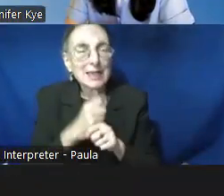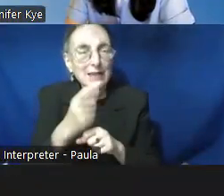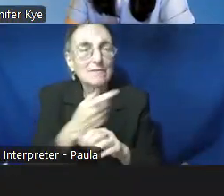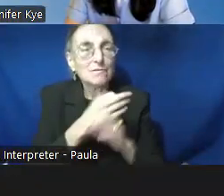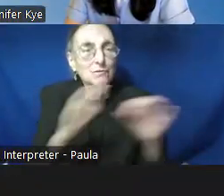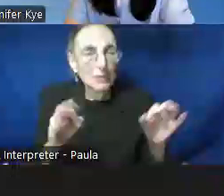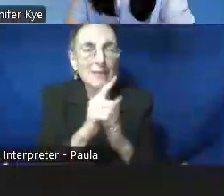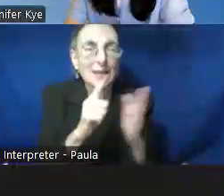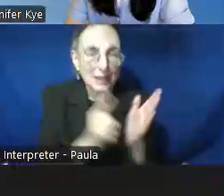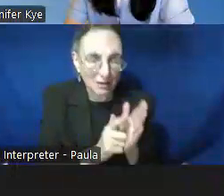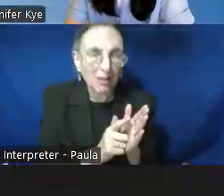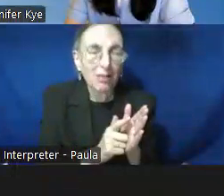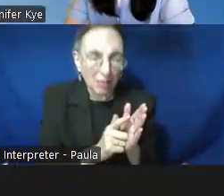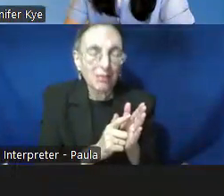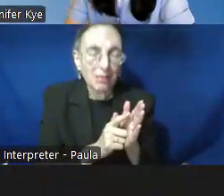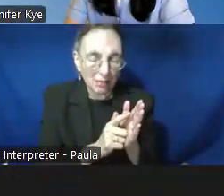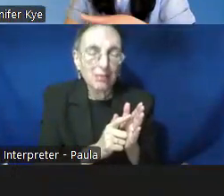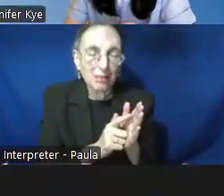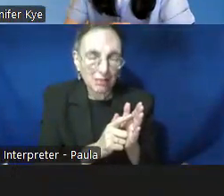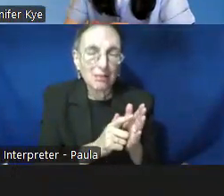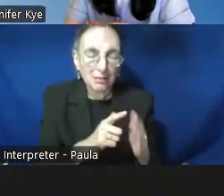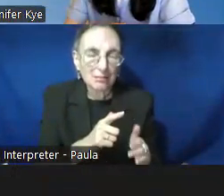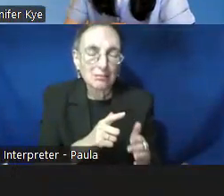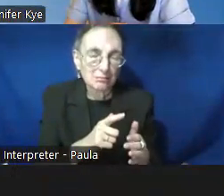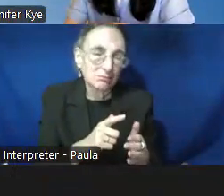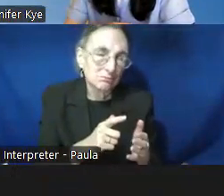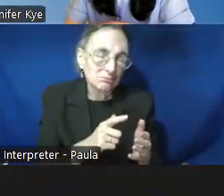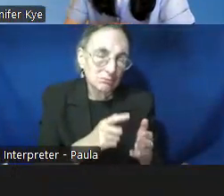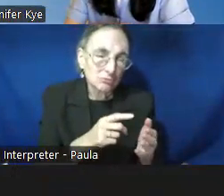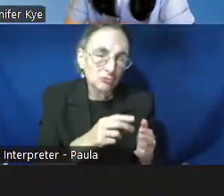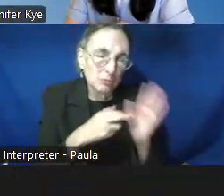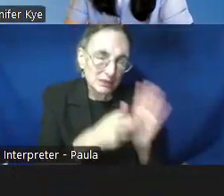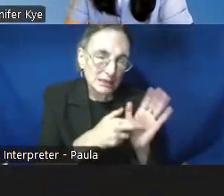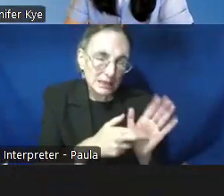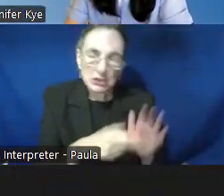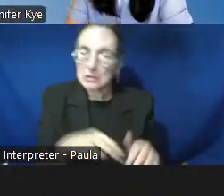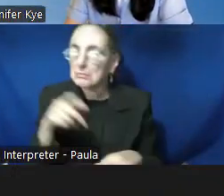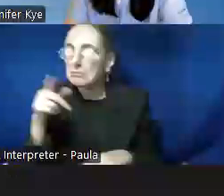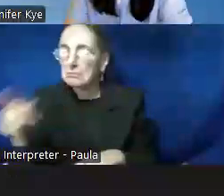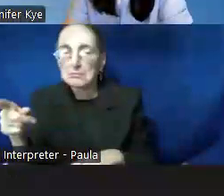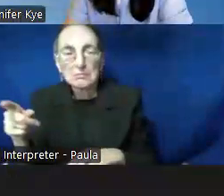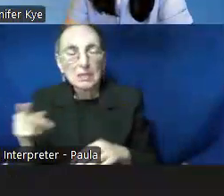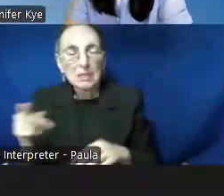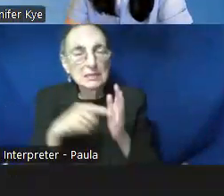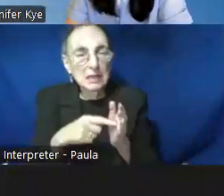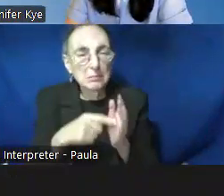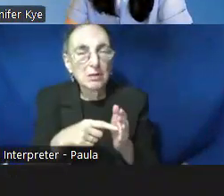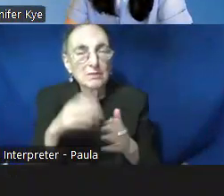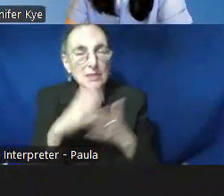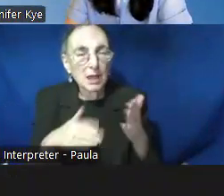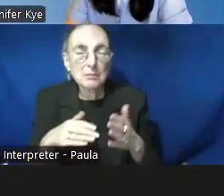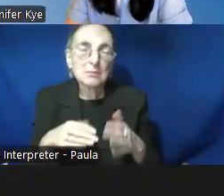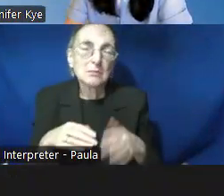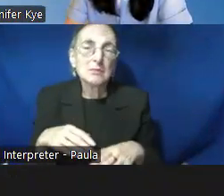proceedings. And on the slide, these are some examples of states and cities and counties with